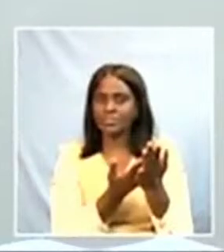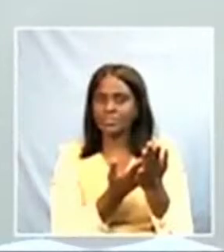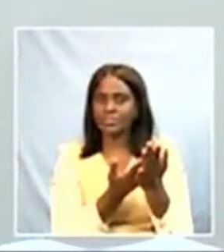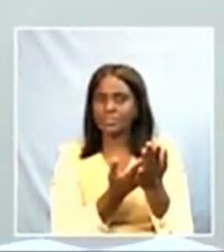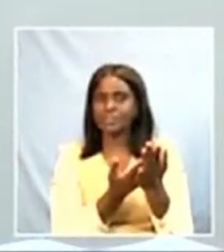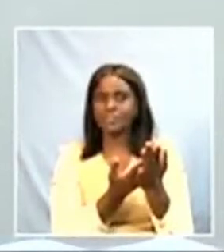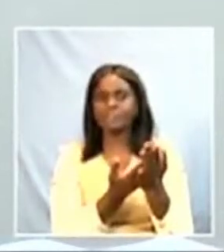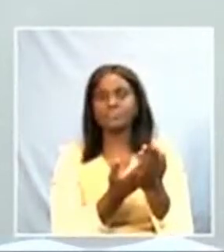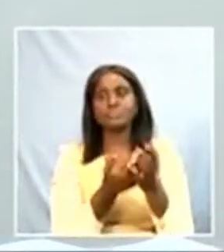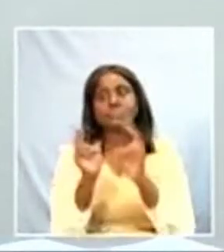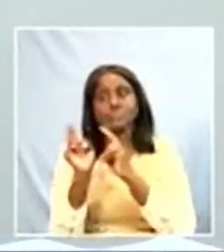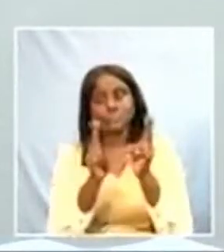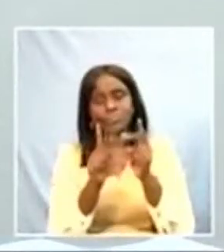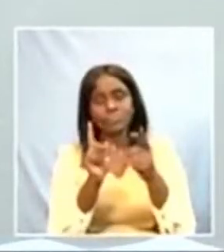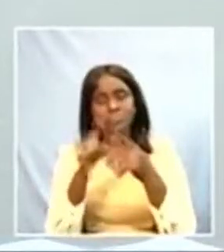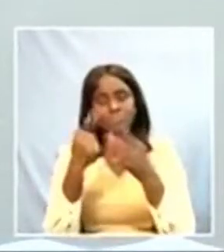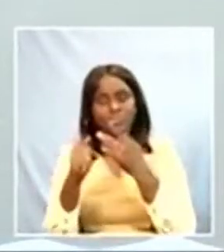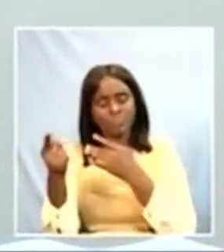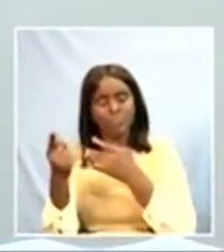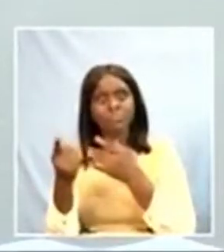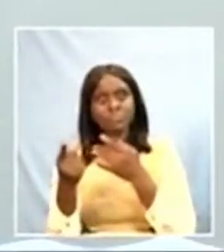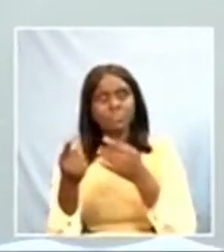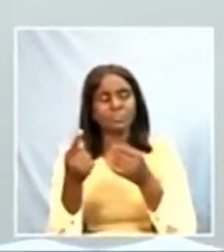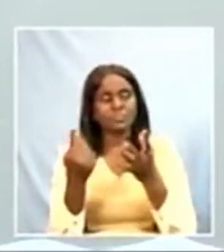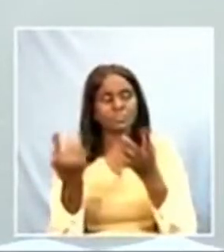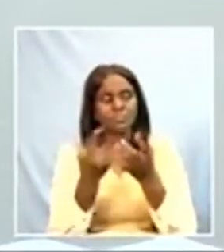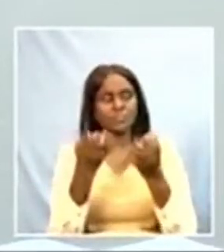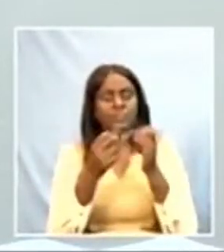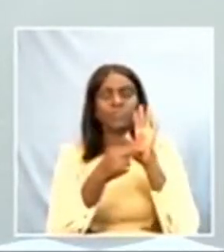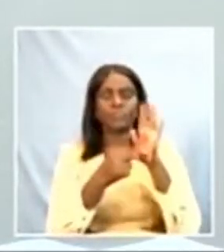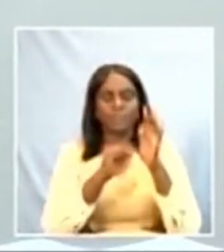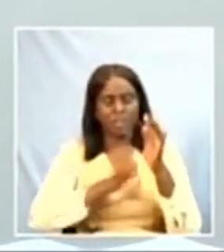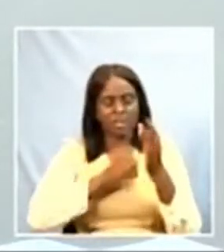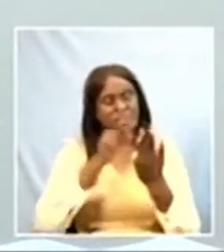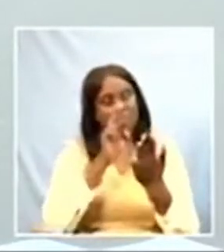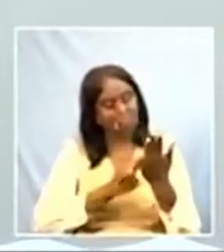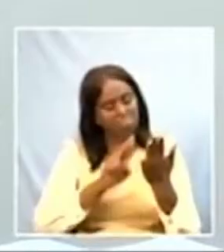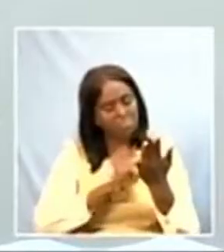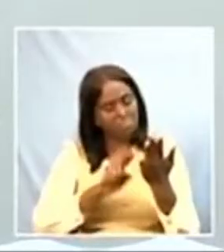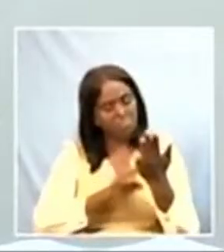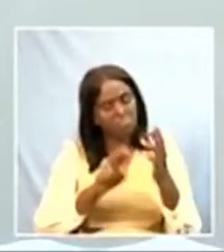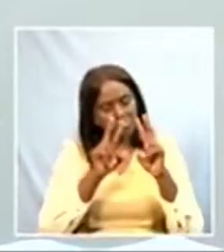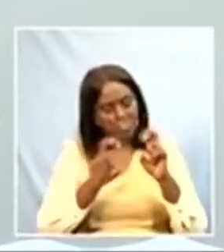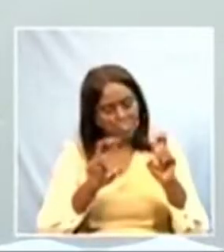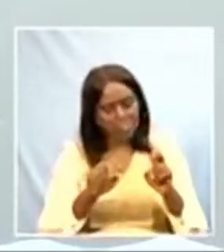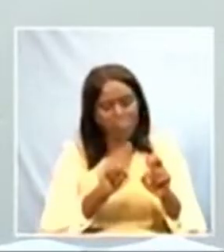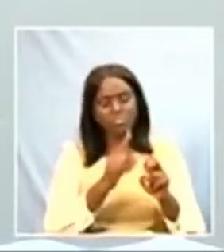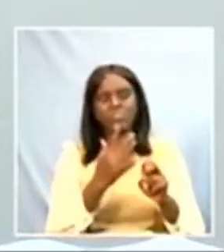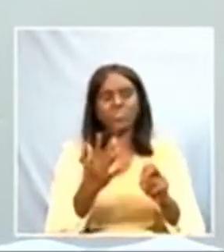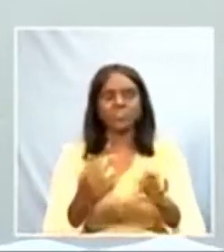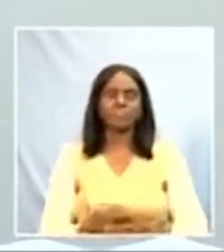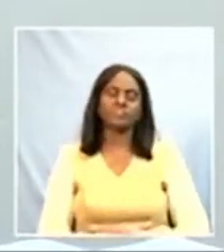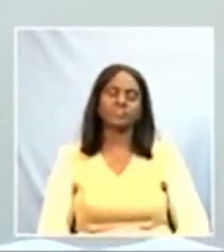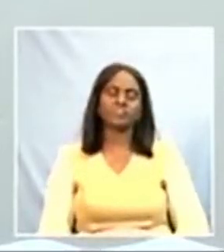So married to what Honorable Munda, I wanted to demonstrate that we read, we interrogate these things.